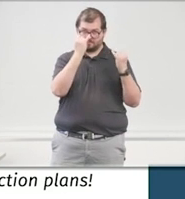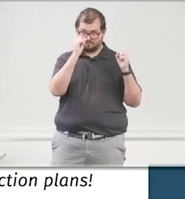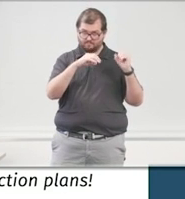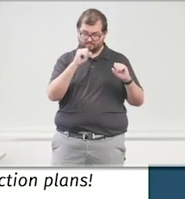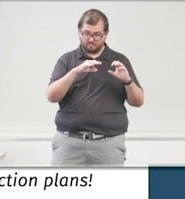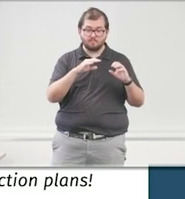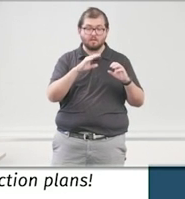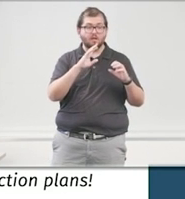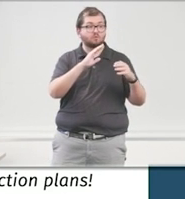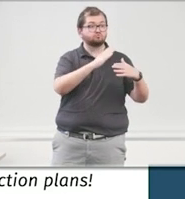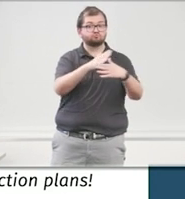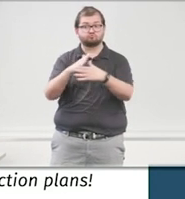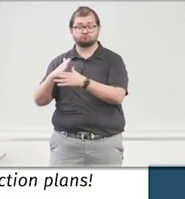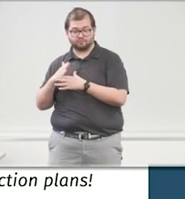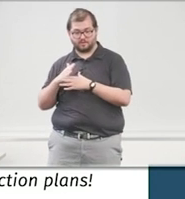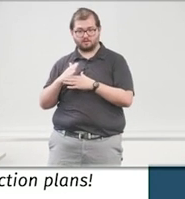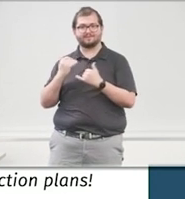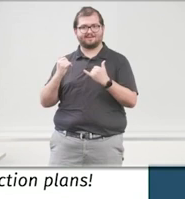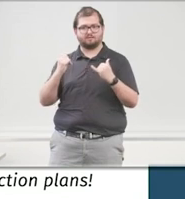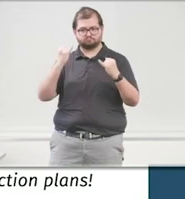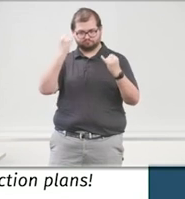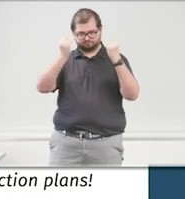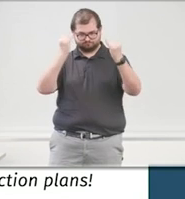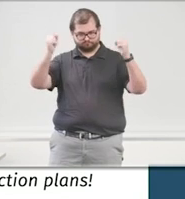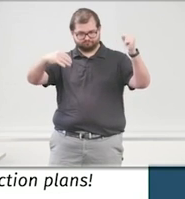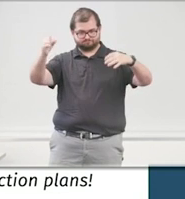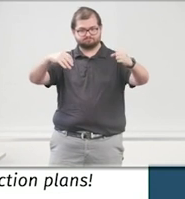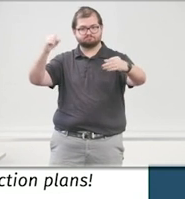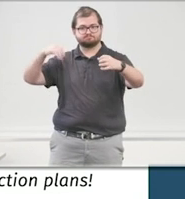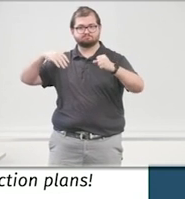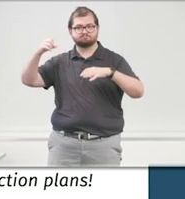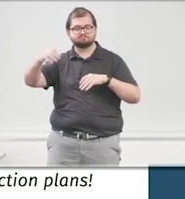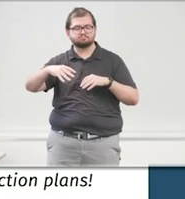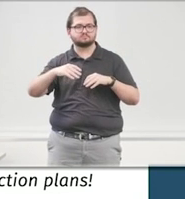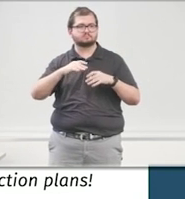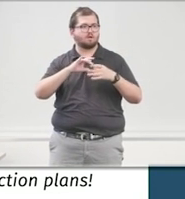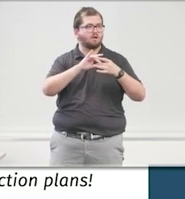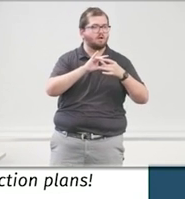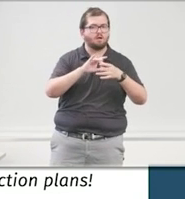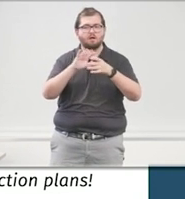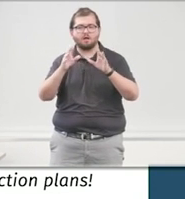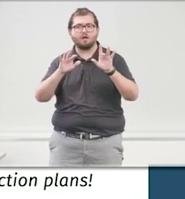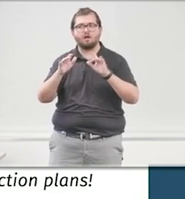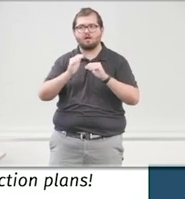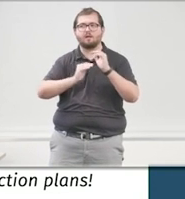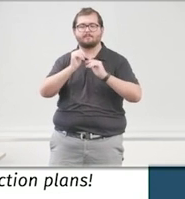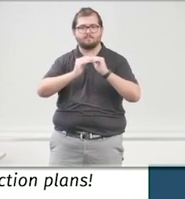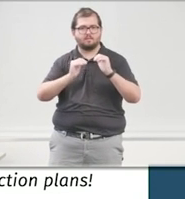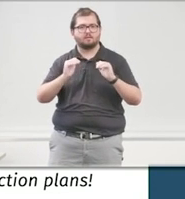their table and then generate more ideas that way, build off of each other's ideas, and then discuss it in an